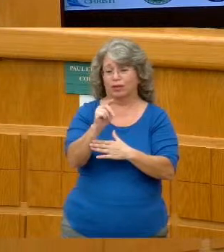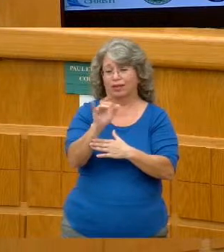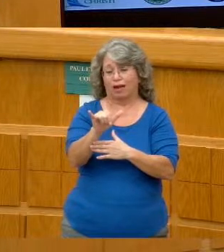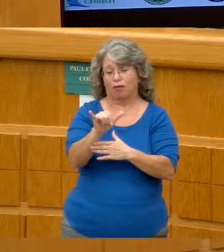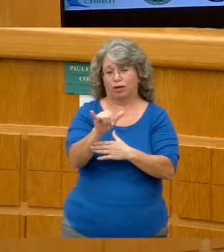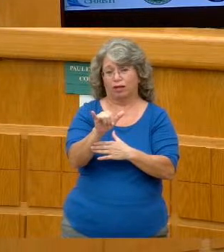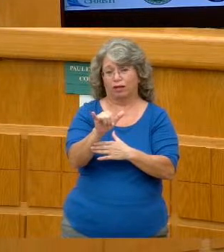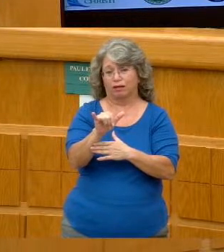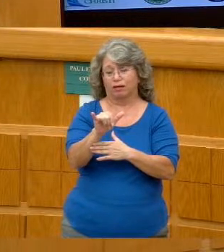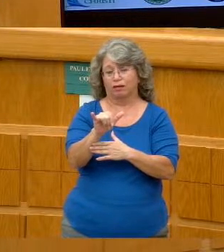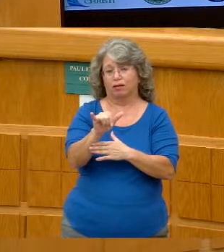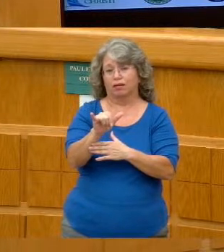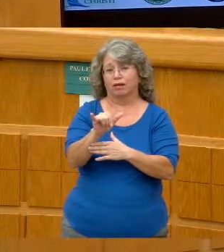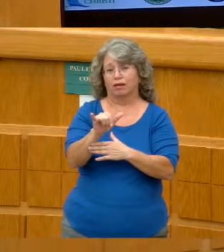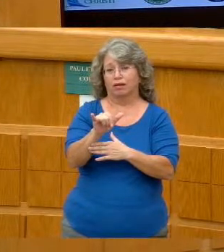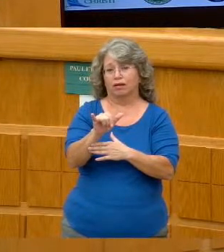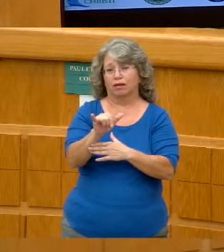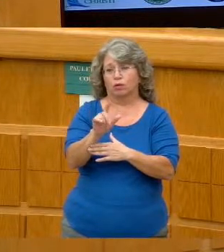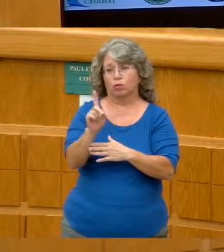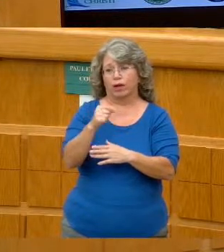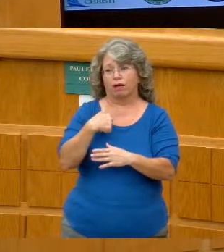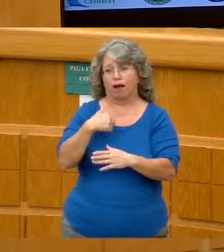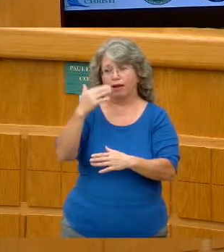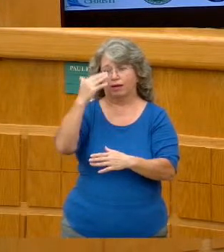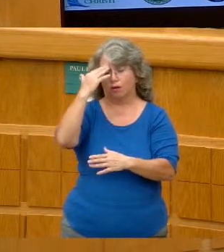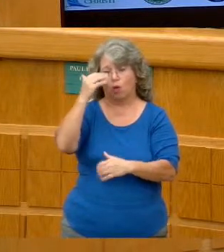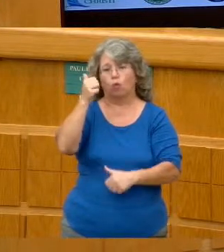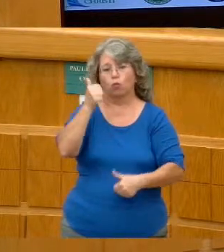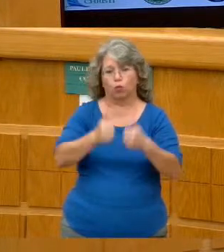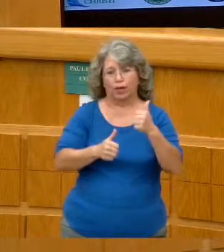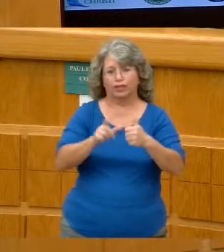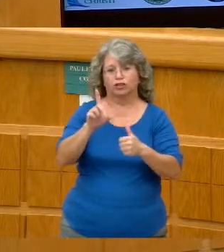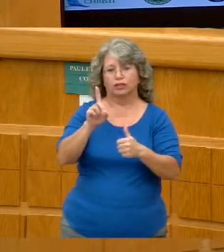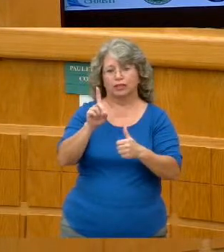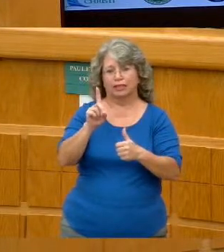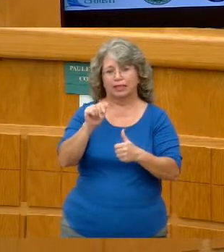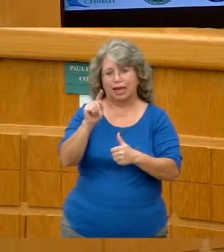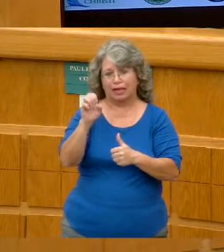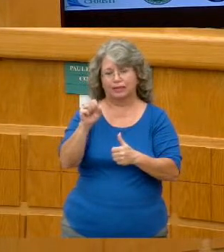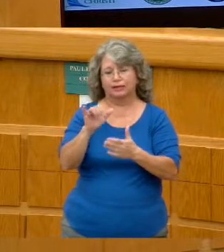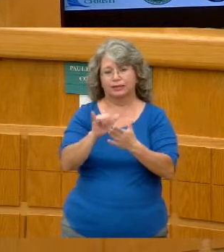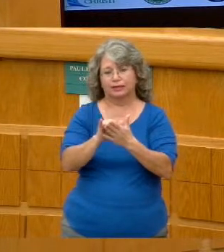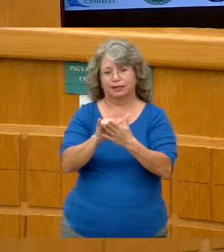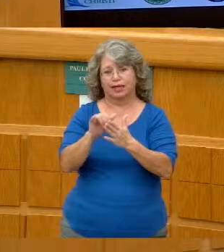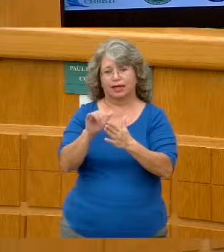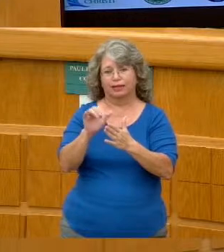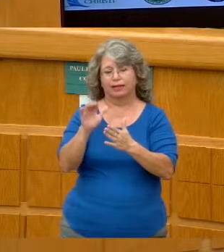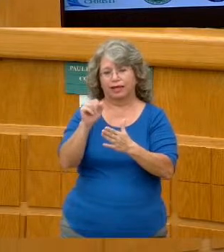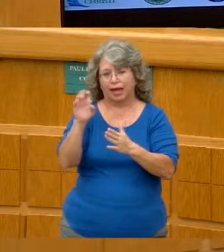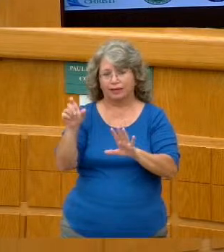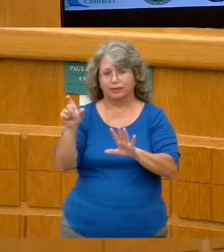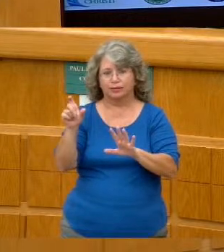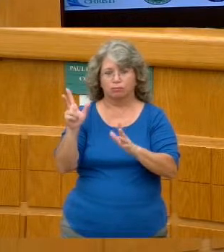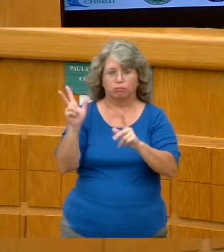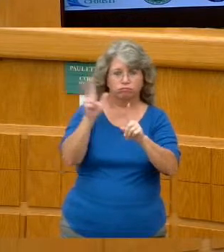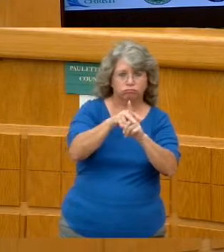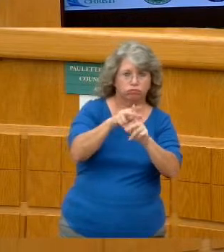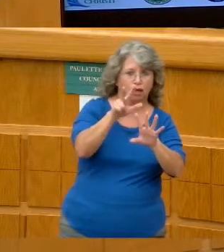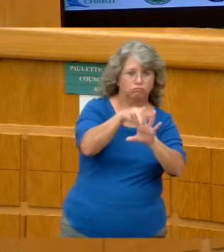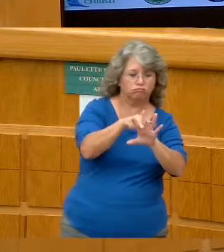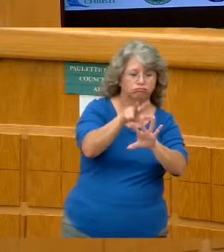know which dates those cases actually go to. It doesn't really cause